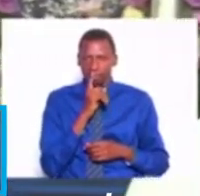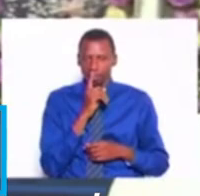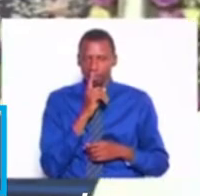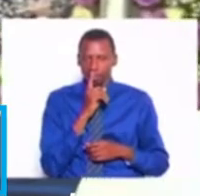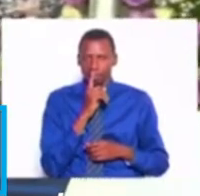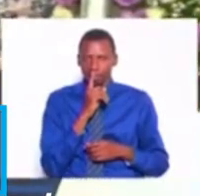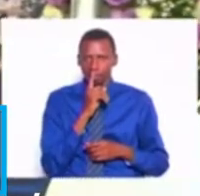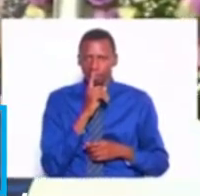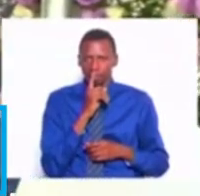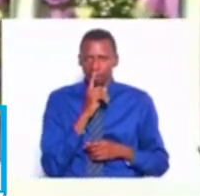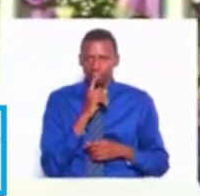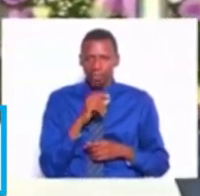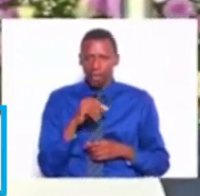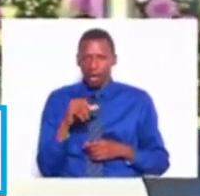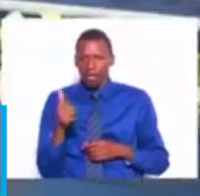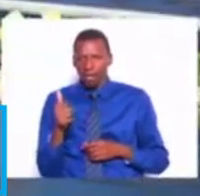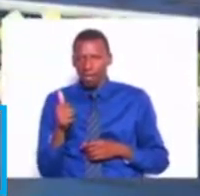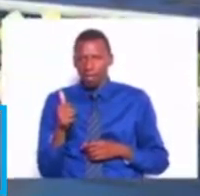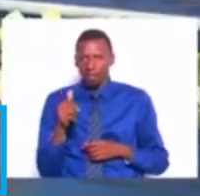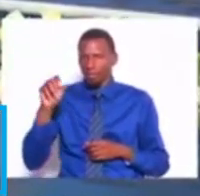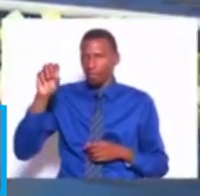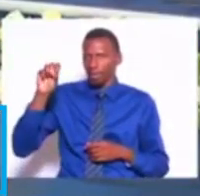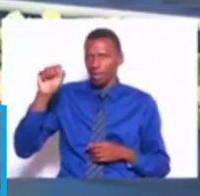and part of me choleric.